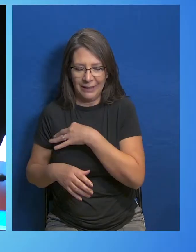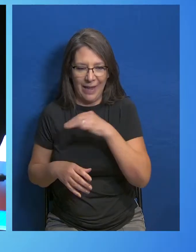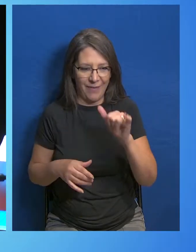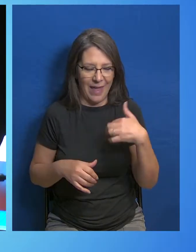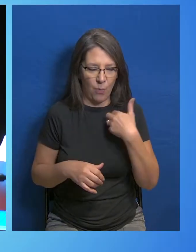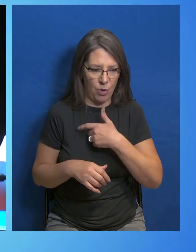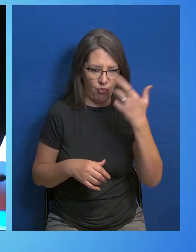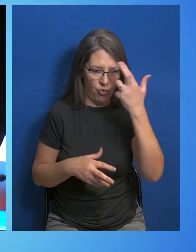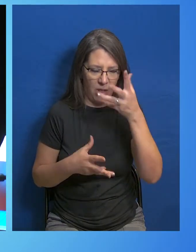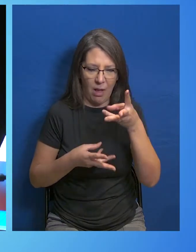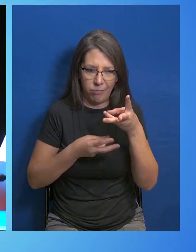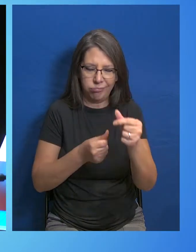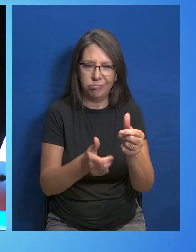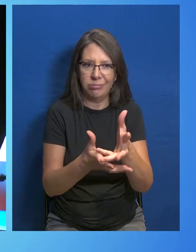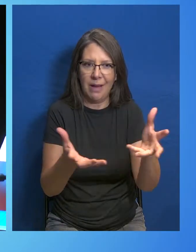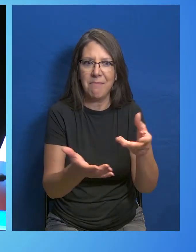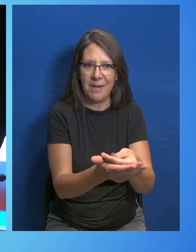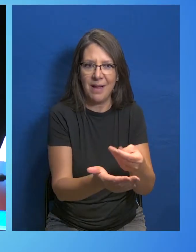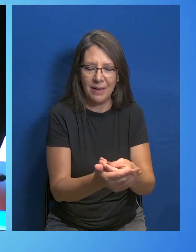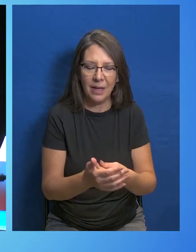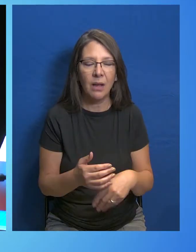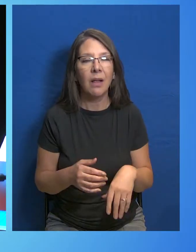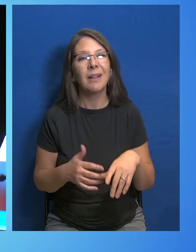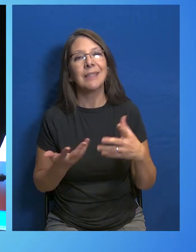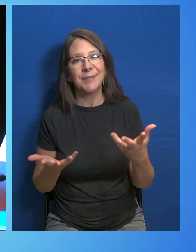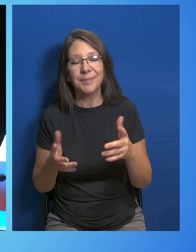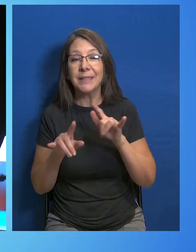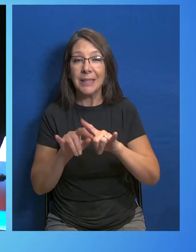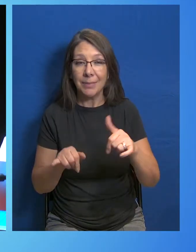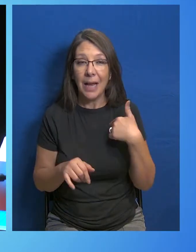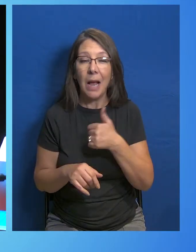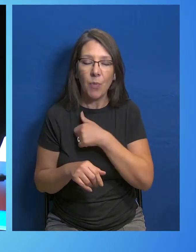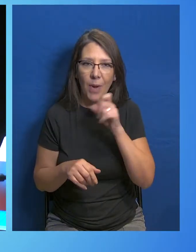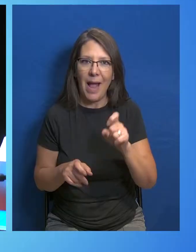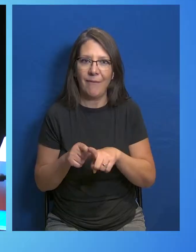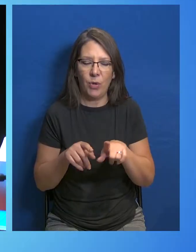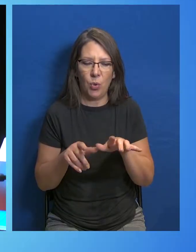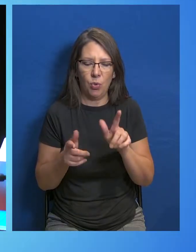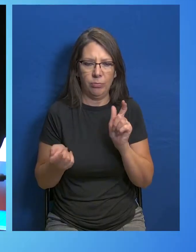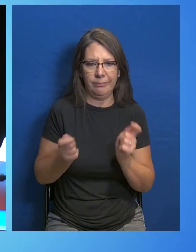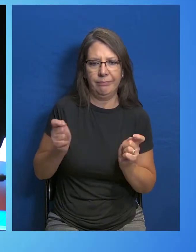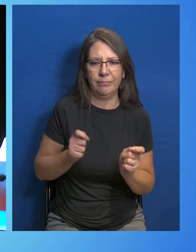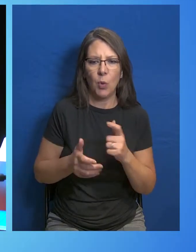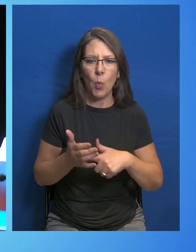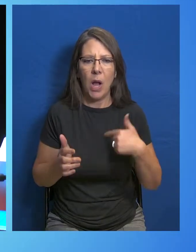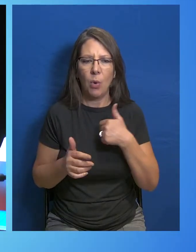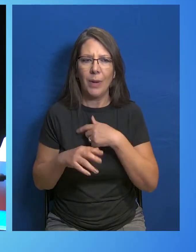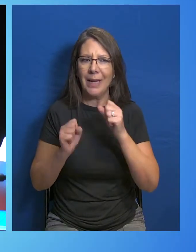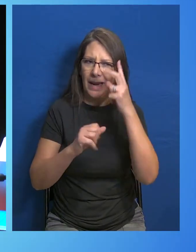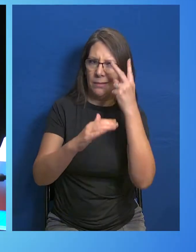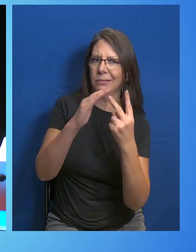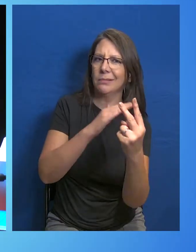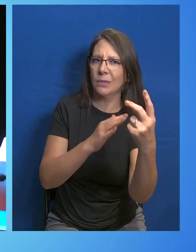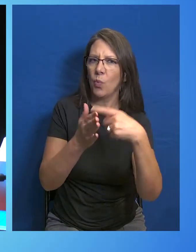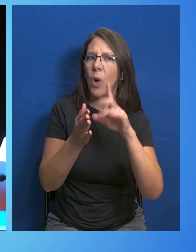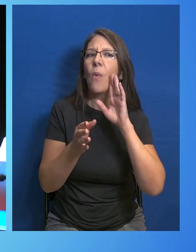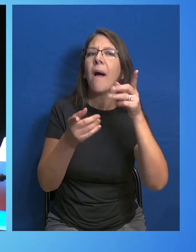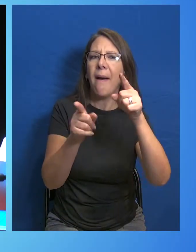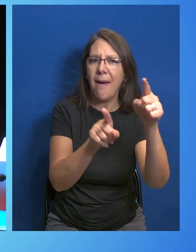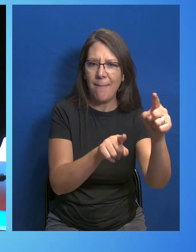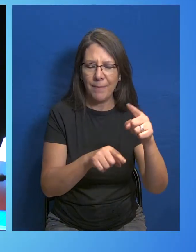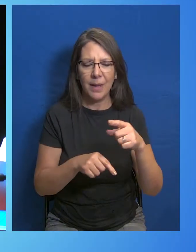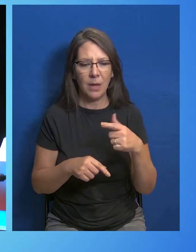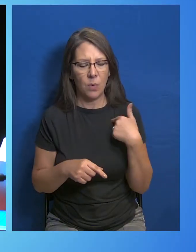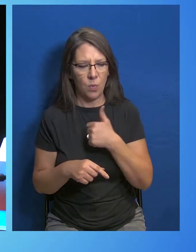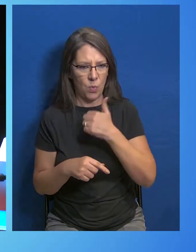We've also had to take several measures to address what we see on the horizon. And as we've made clear, we know